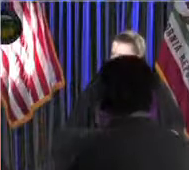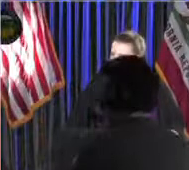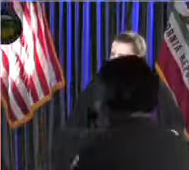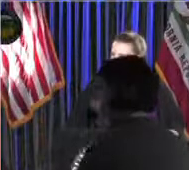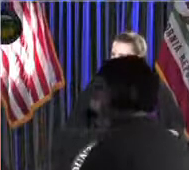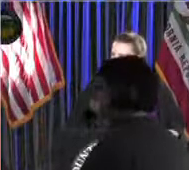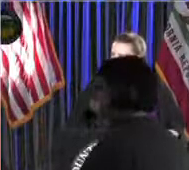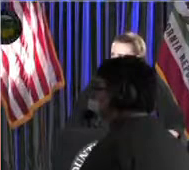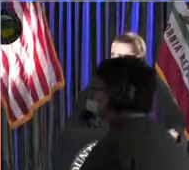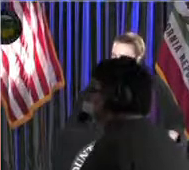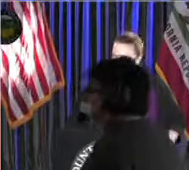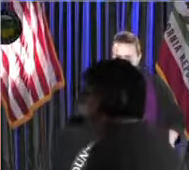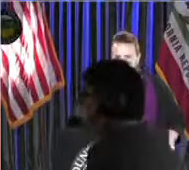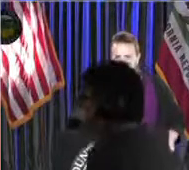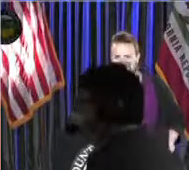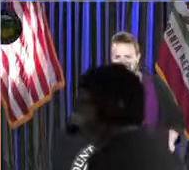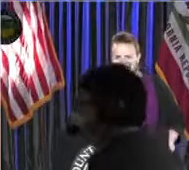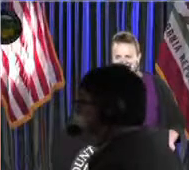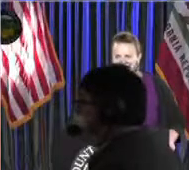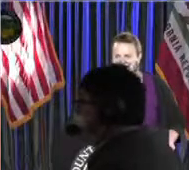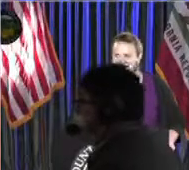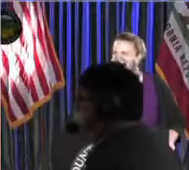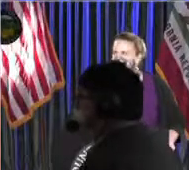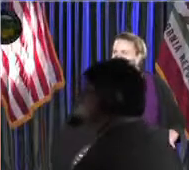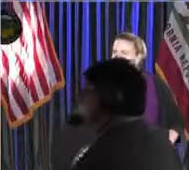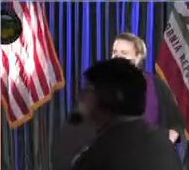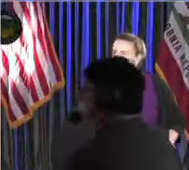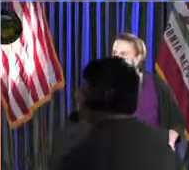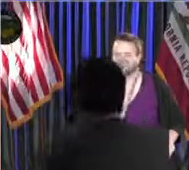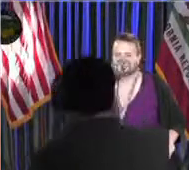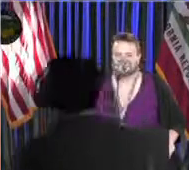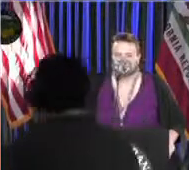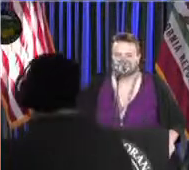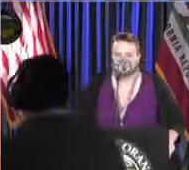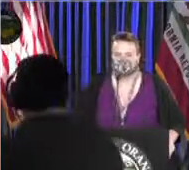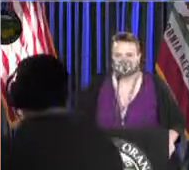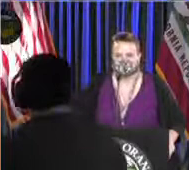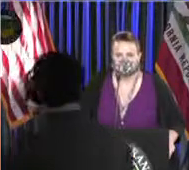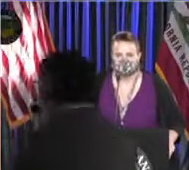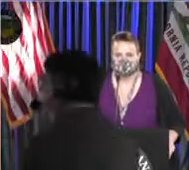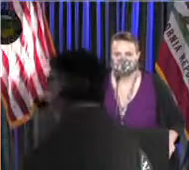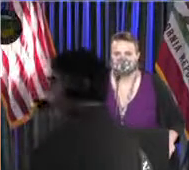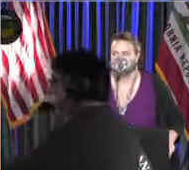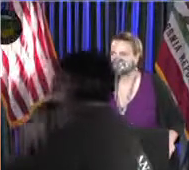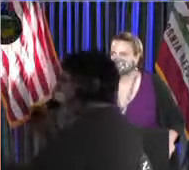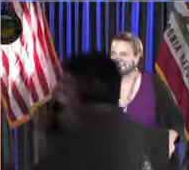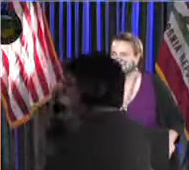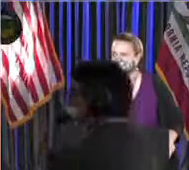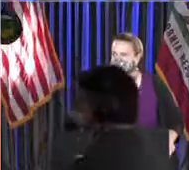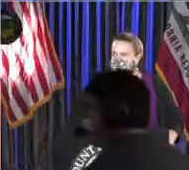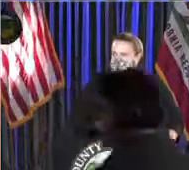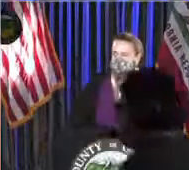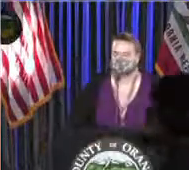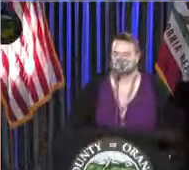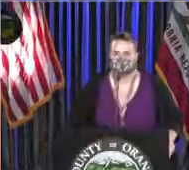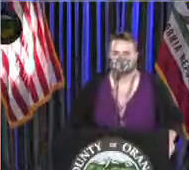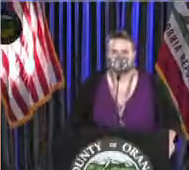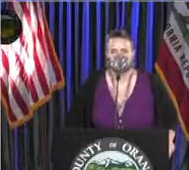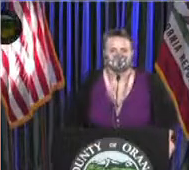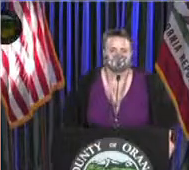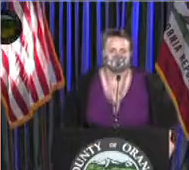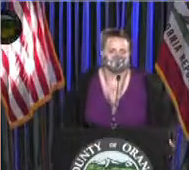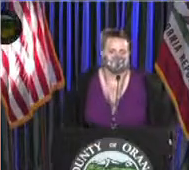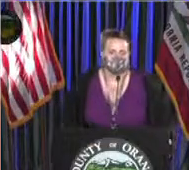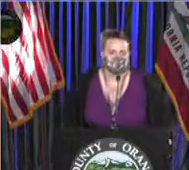it loud sound. So here's the shot, which is shot number 2. Okay, That I would recommend. I'm just gonna get out of this